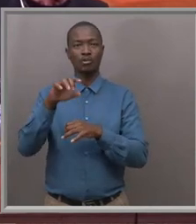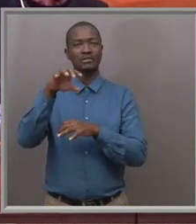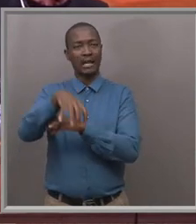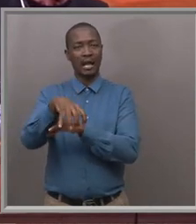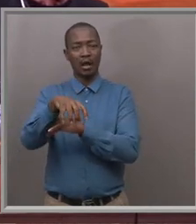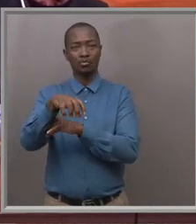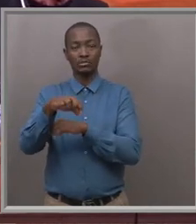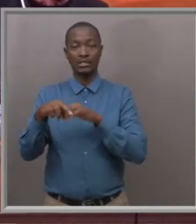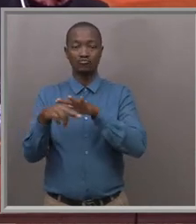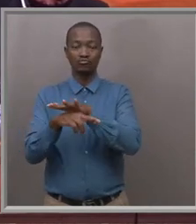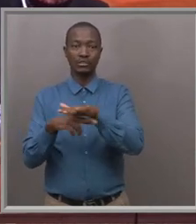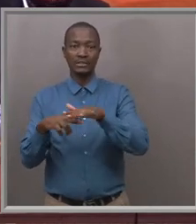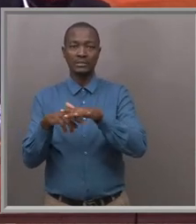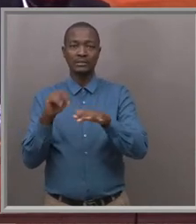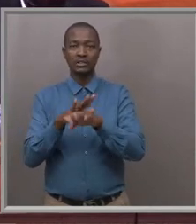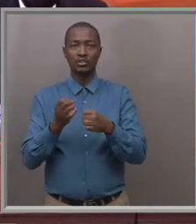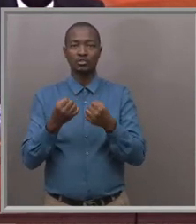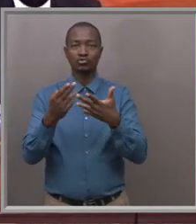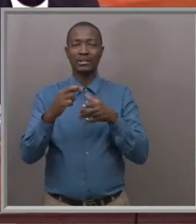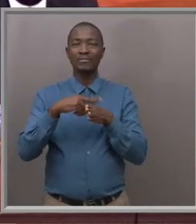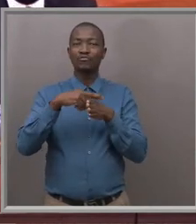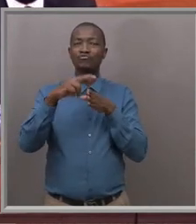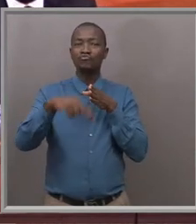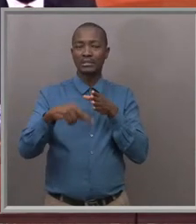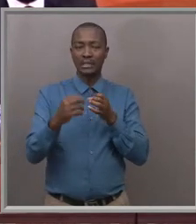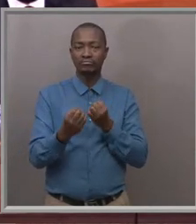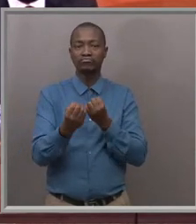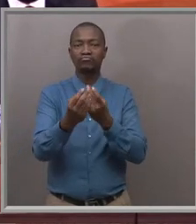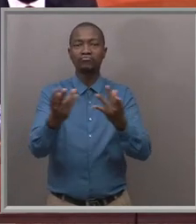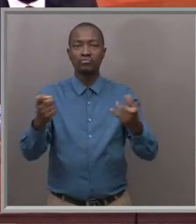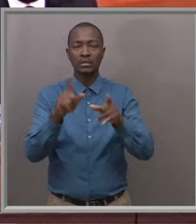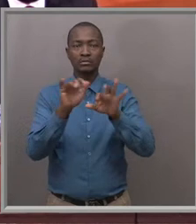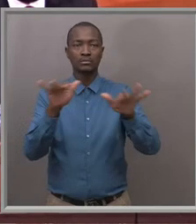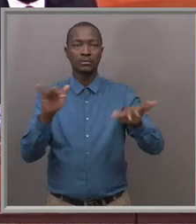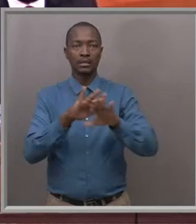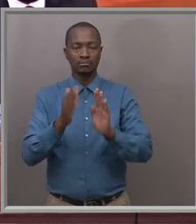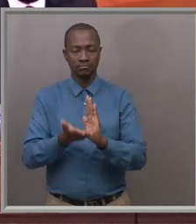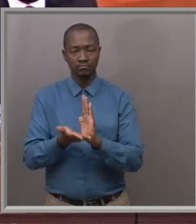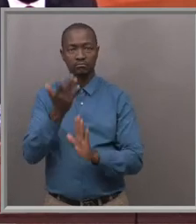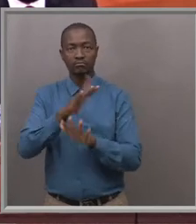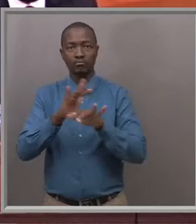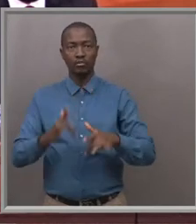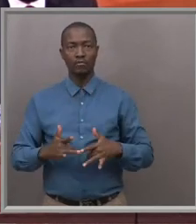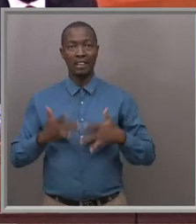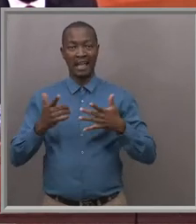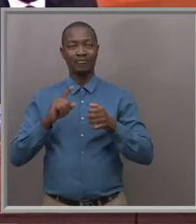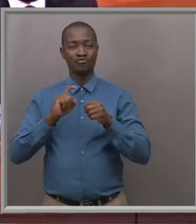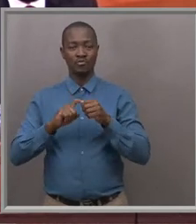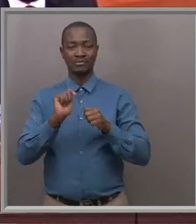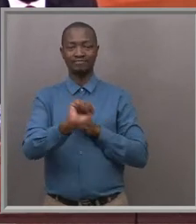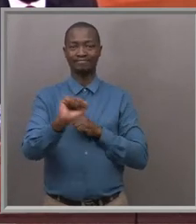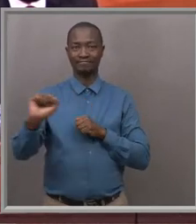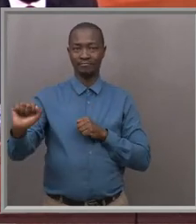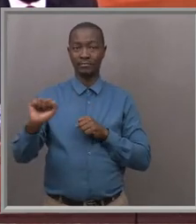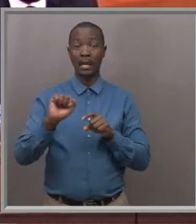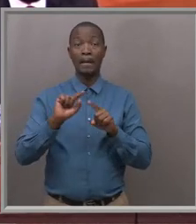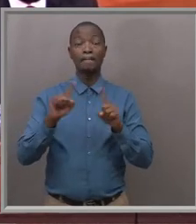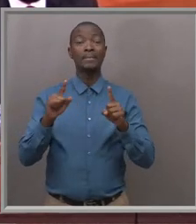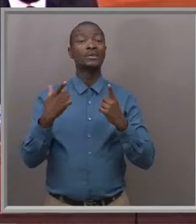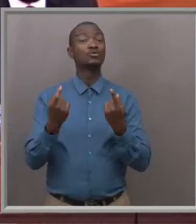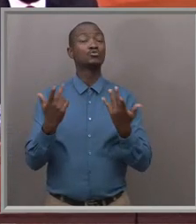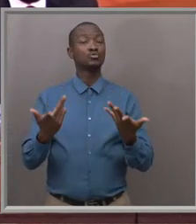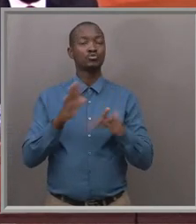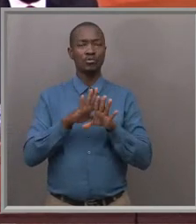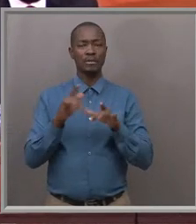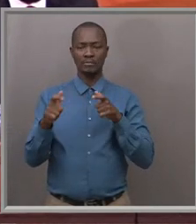in order to deliver results to our residents and improve their quality of life. but to do so in a way that is governed